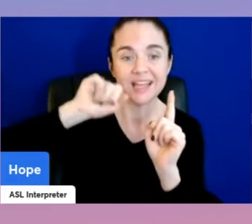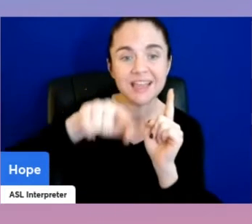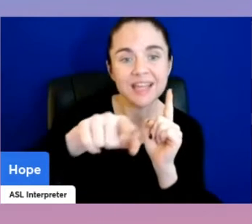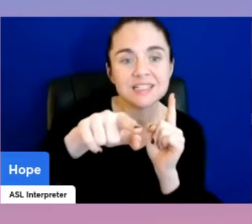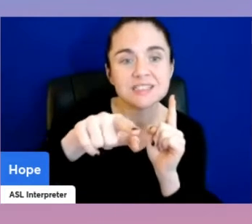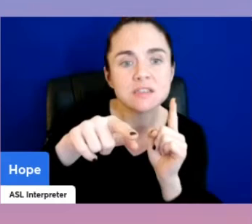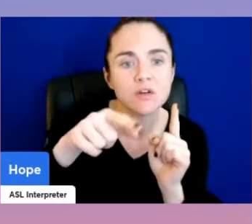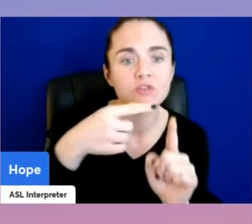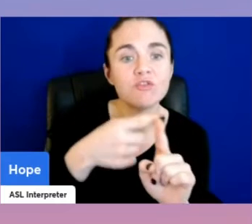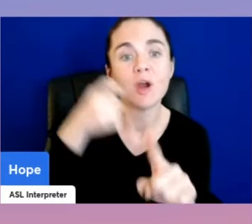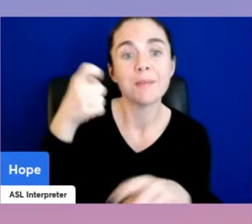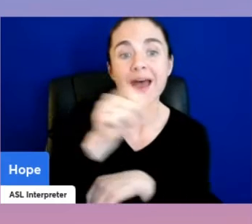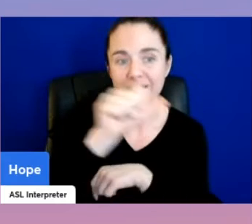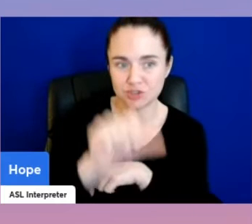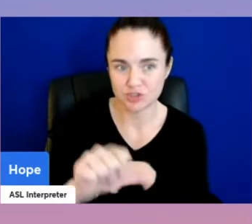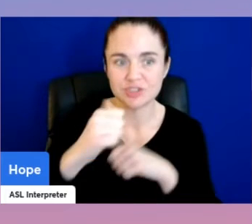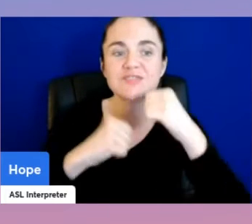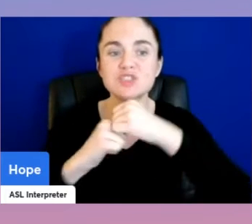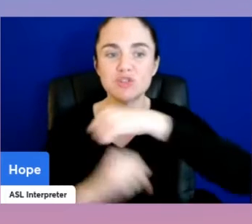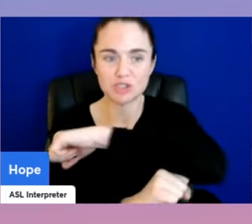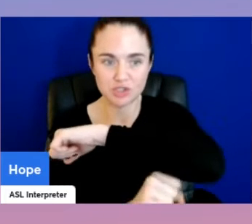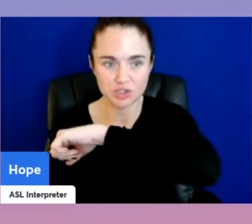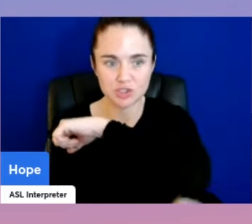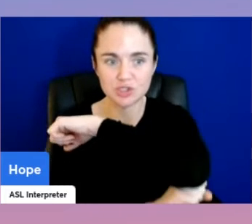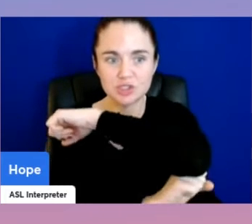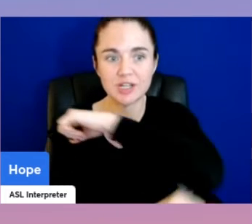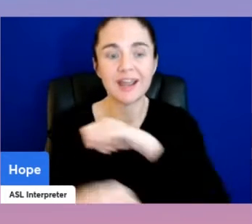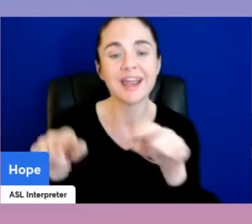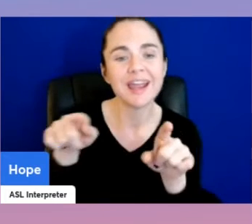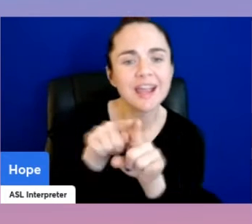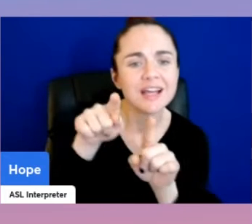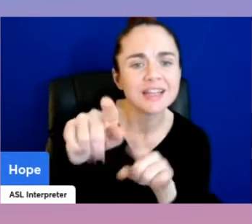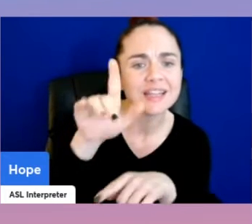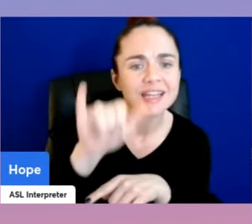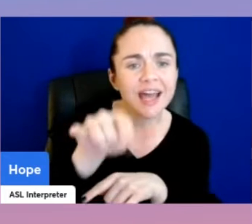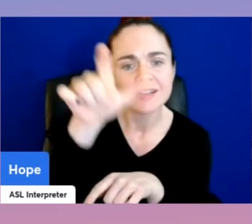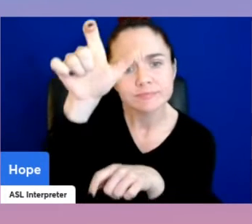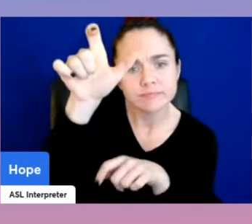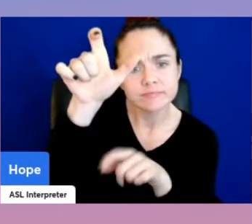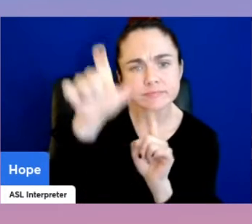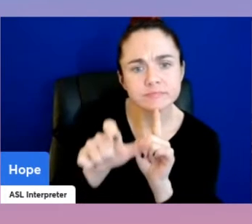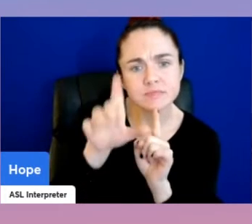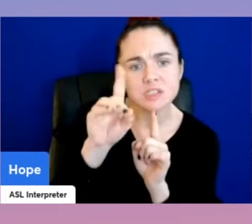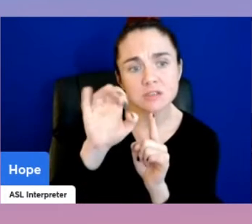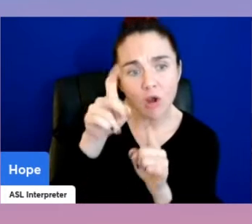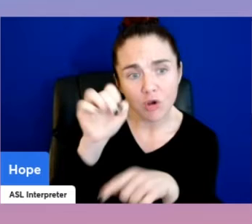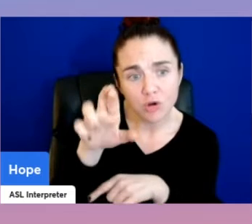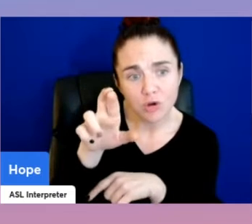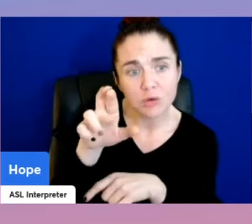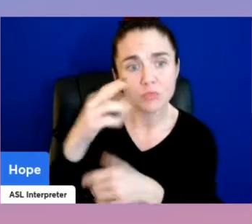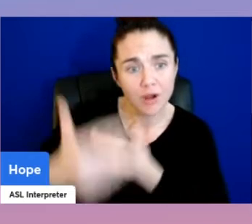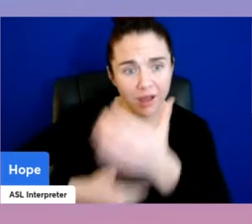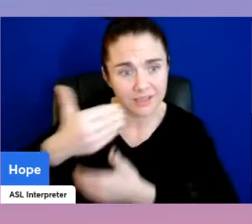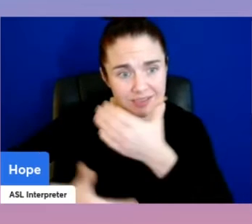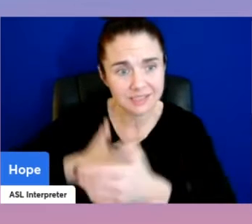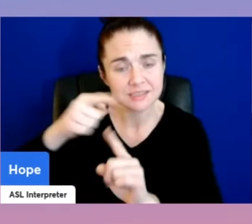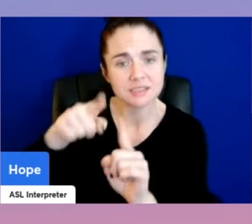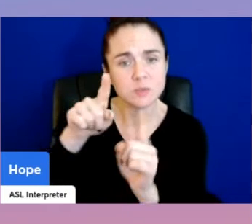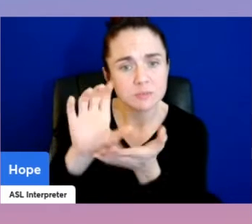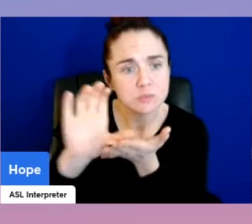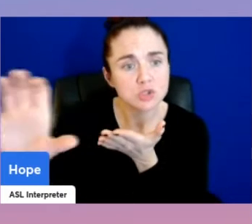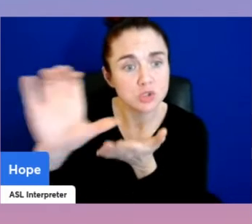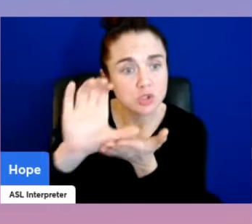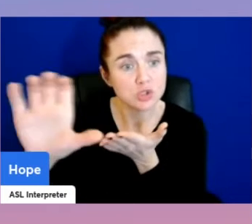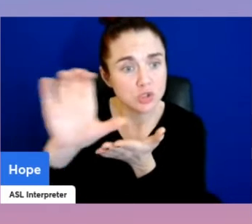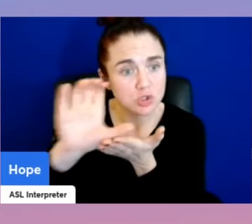infrastructure. Then we have this Docker image process where we build and compile our .NET code, push Docker images out